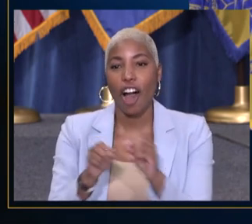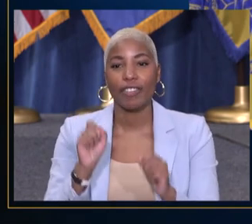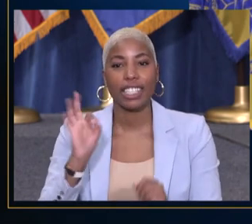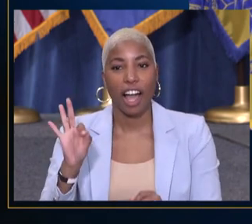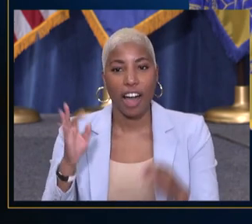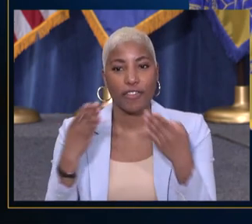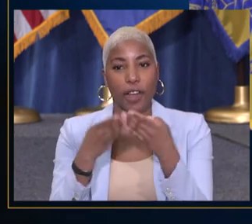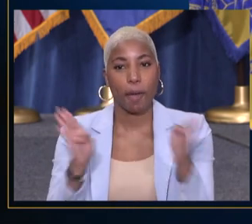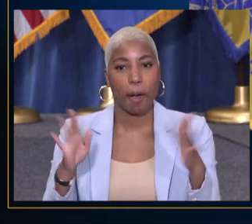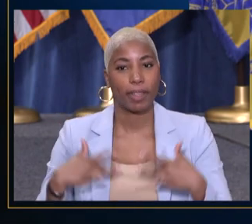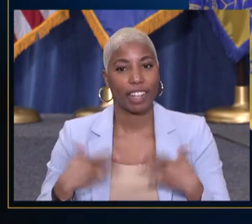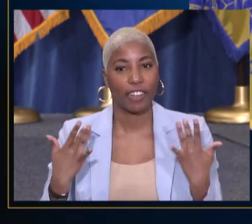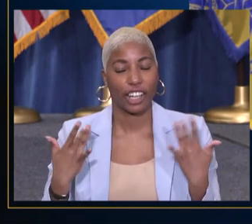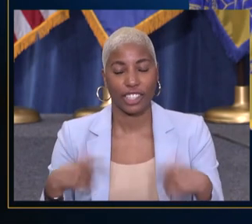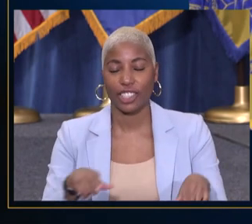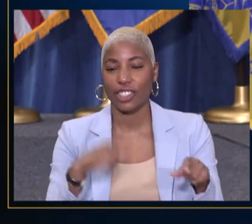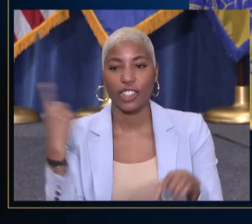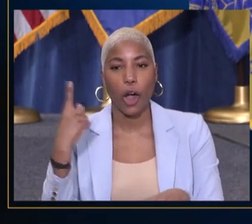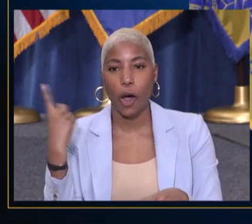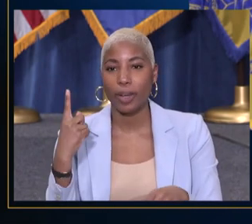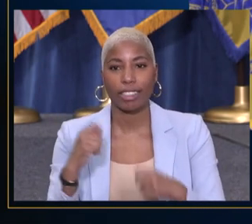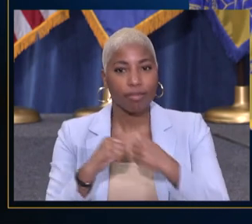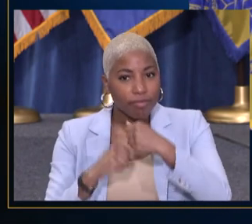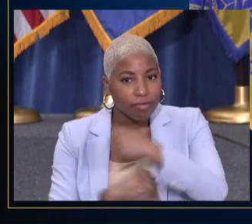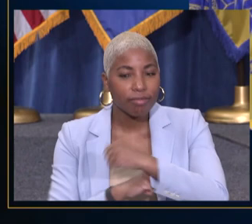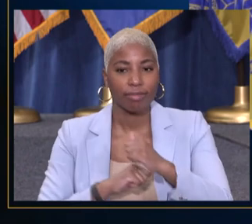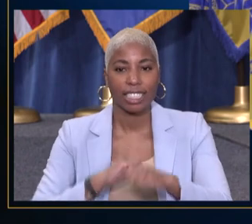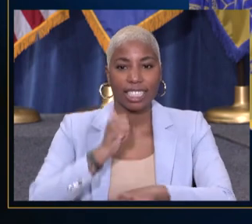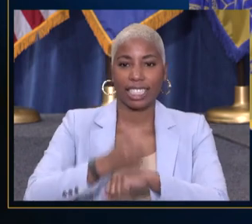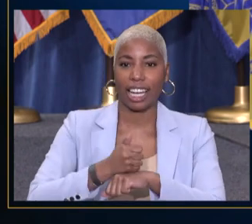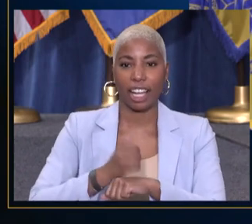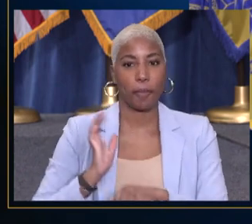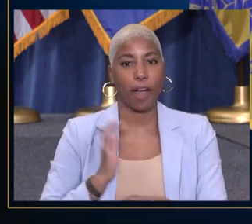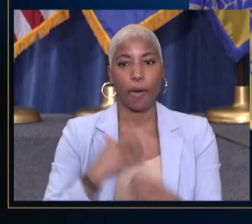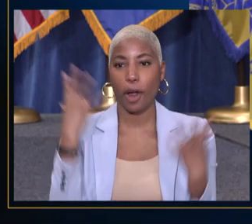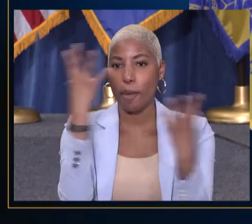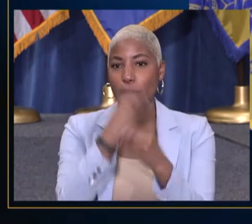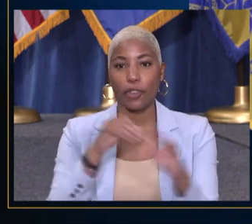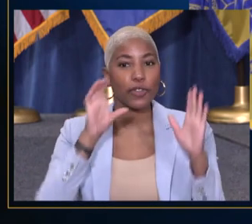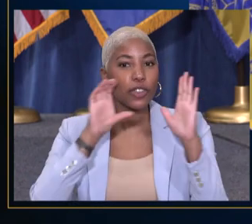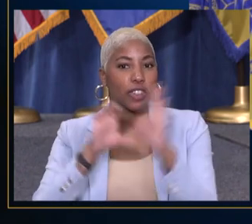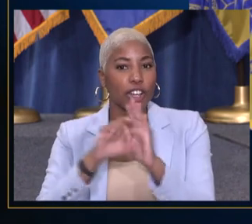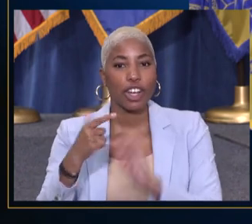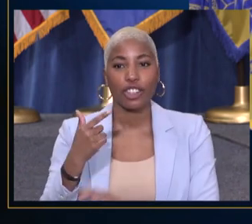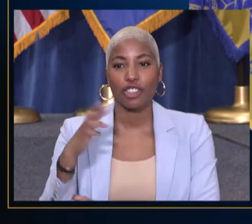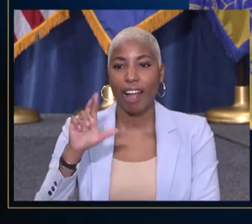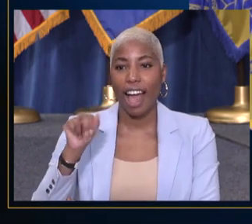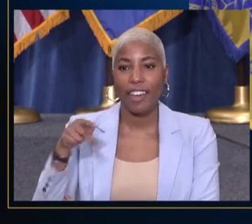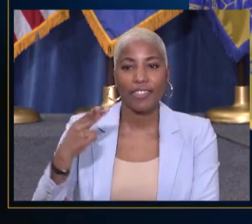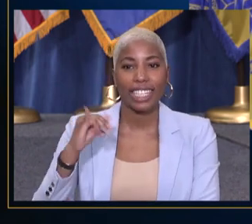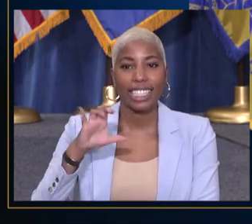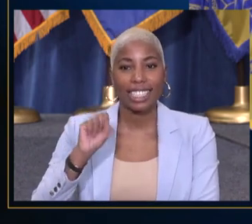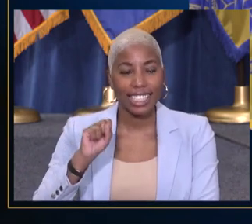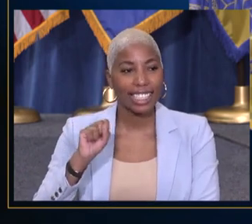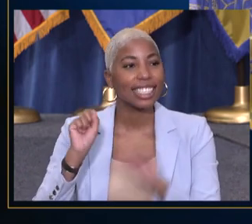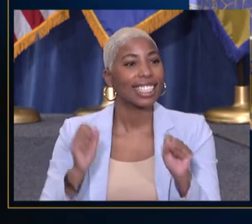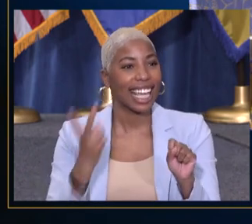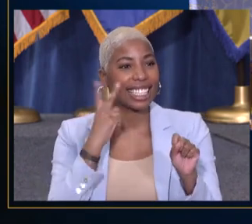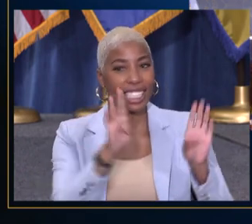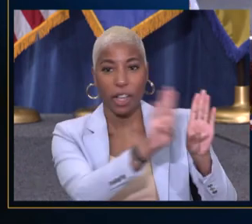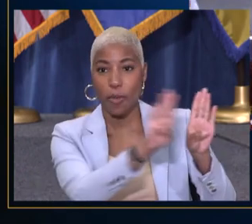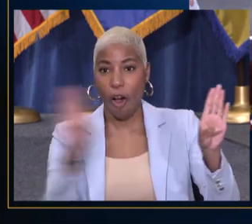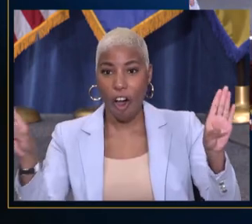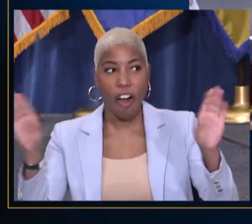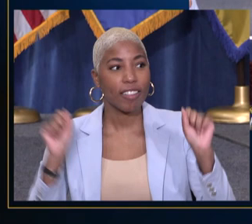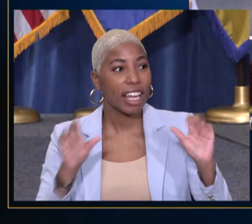always instrumental in putting together our beautiful graphics. And by the way, if you see them over there, there's a wall. You can take pictures and please post